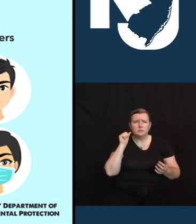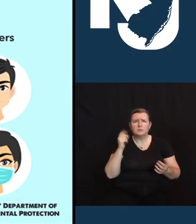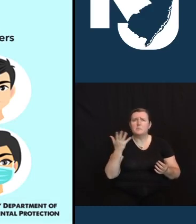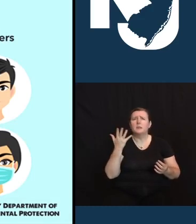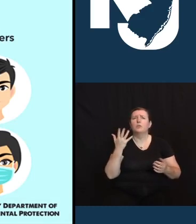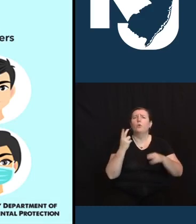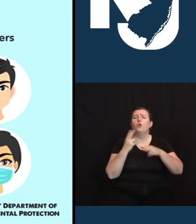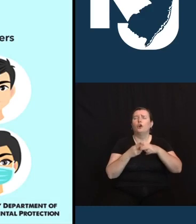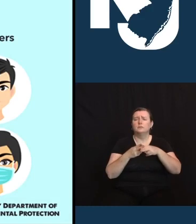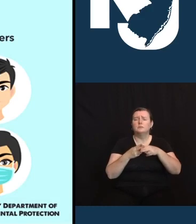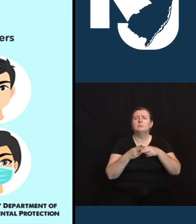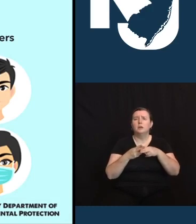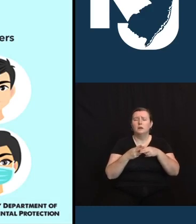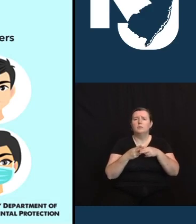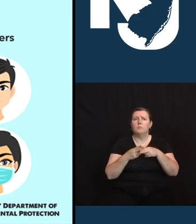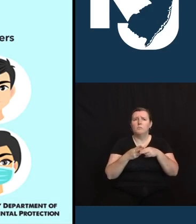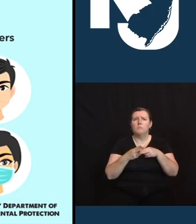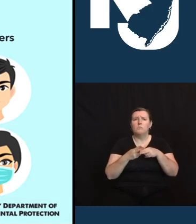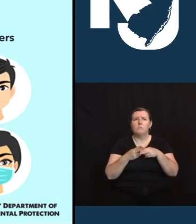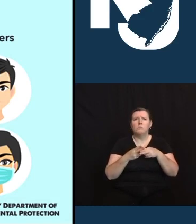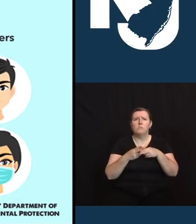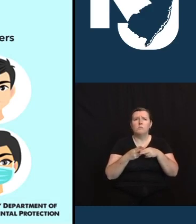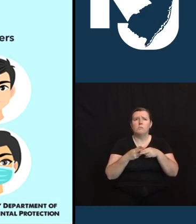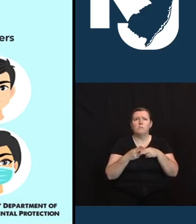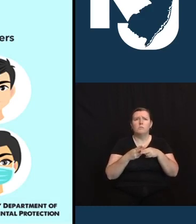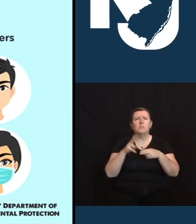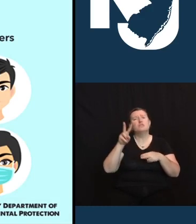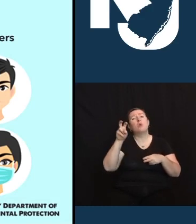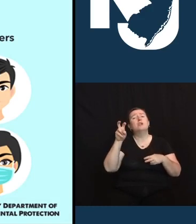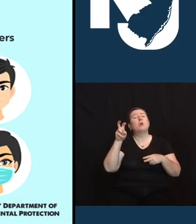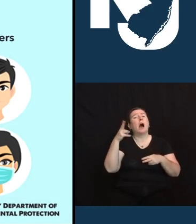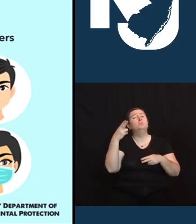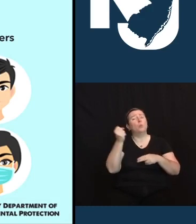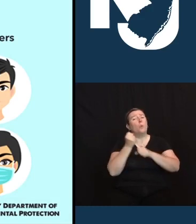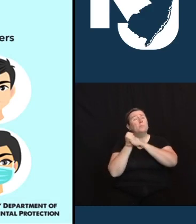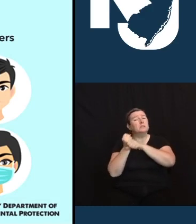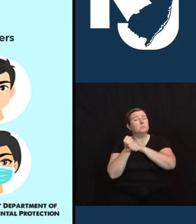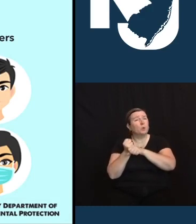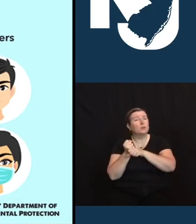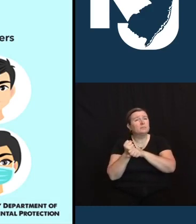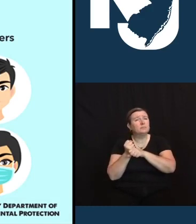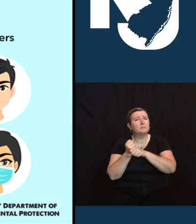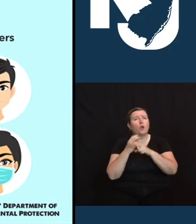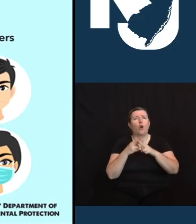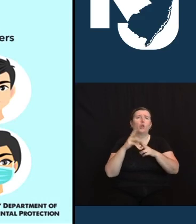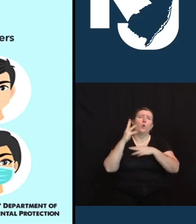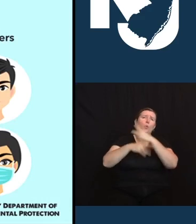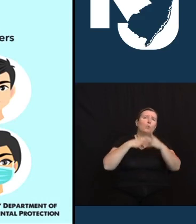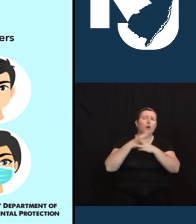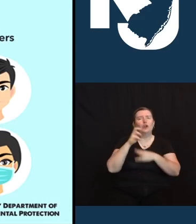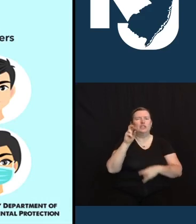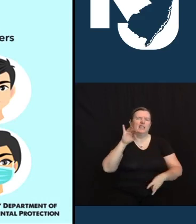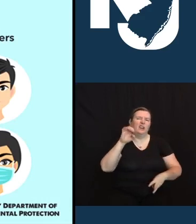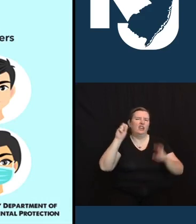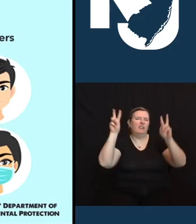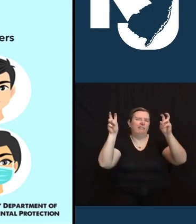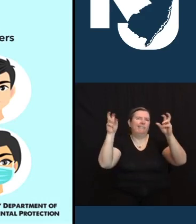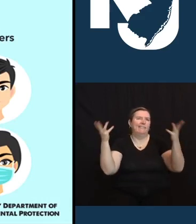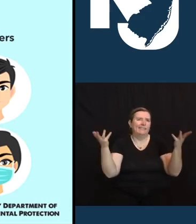over 200 high school baseball teams, actually in a club mode, but in an extraordinary